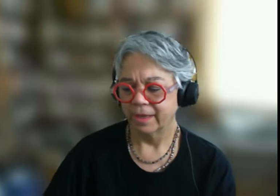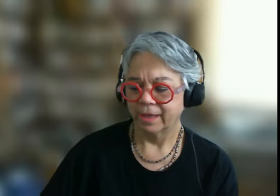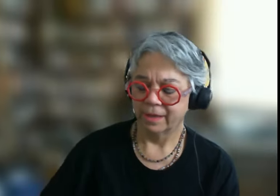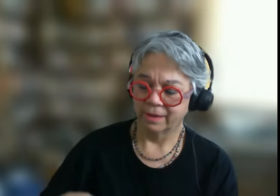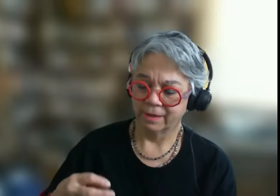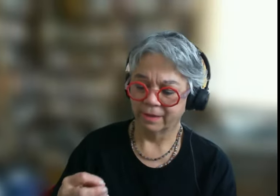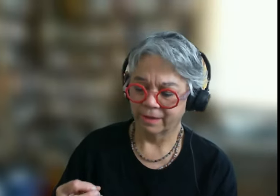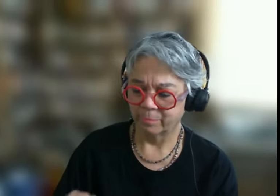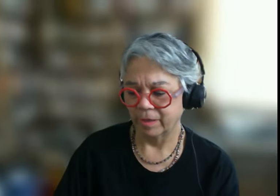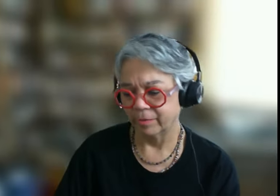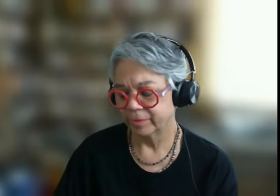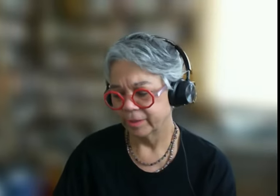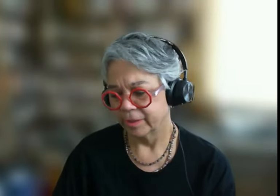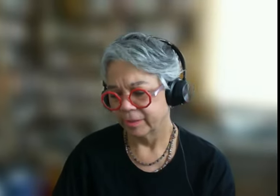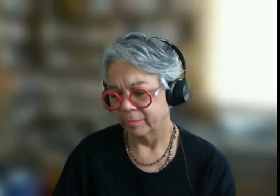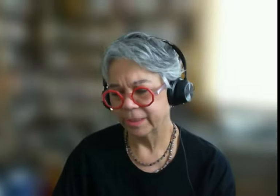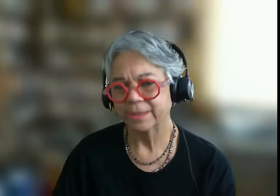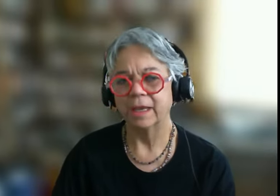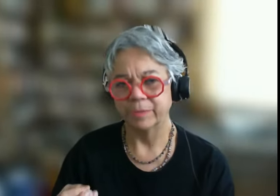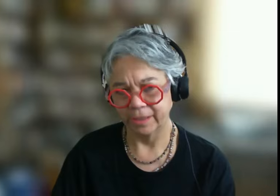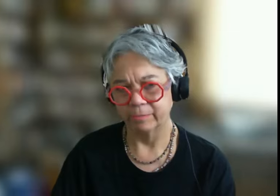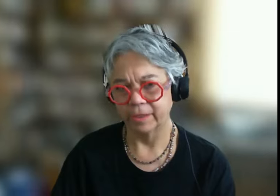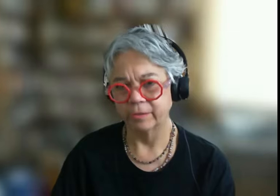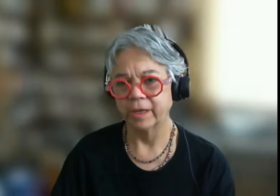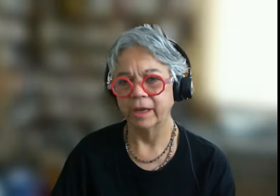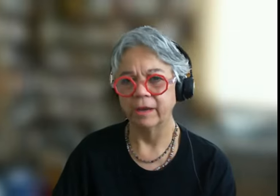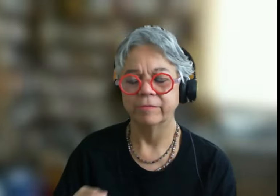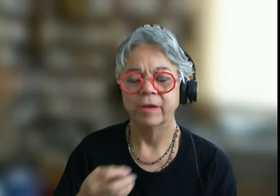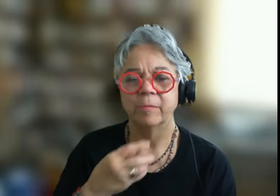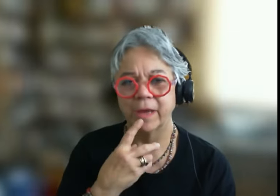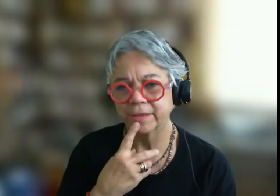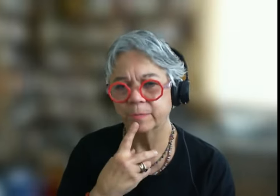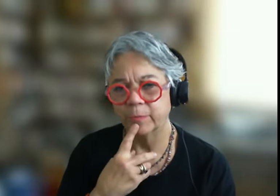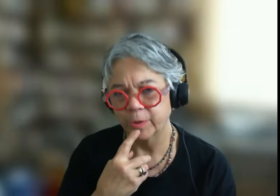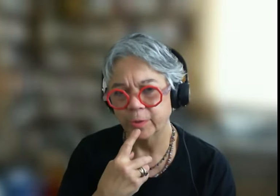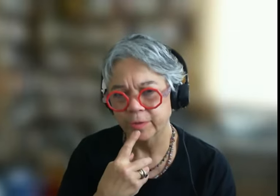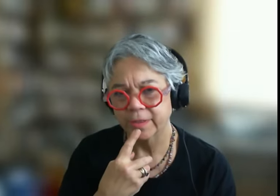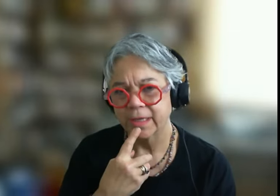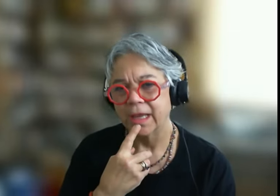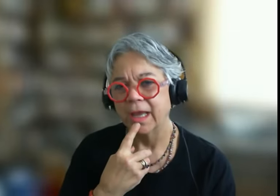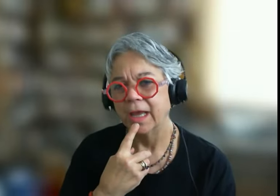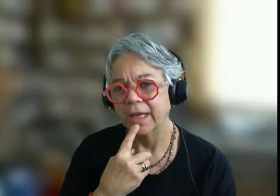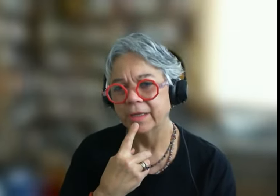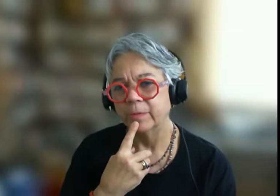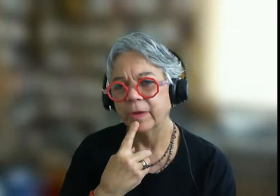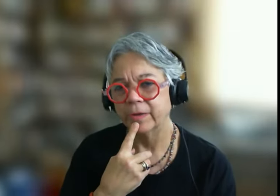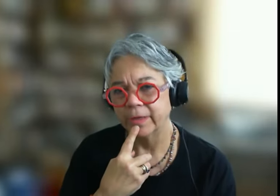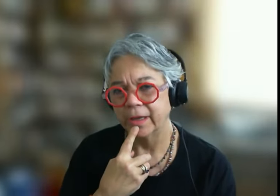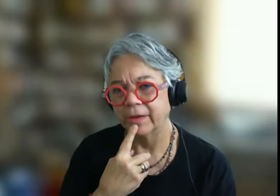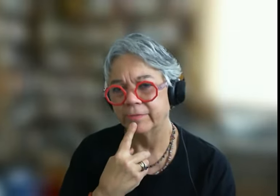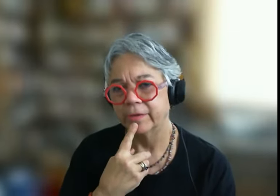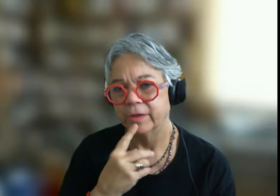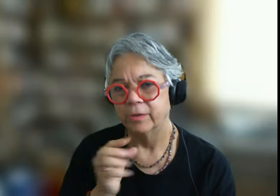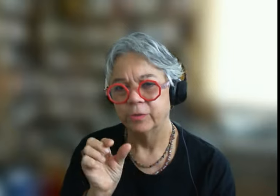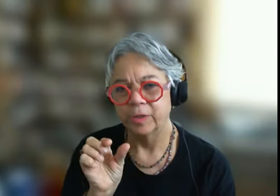think about what's happening when we have mass murders and when